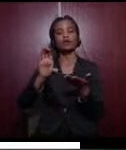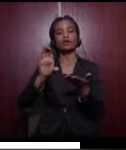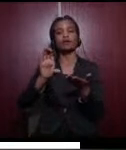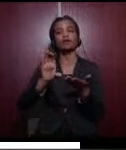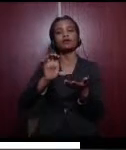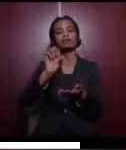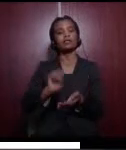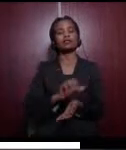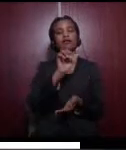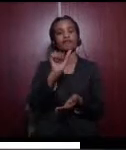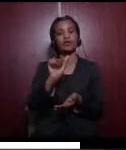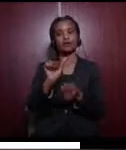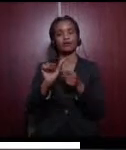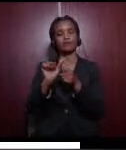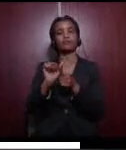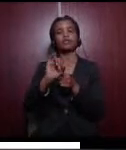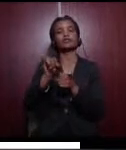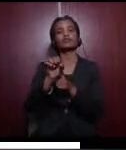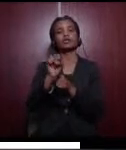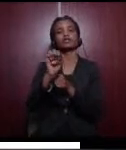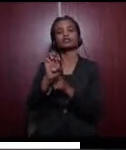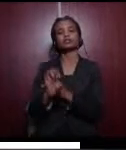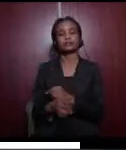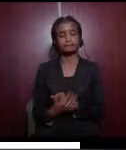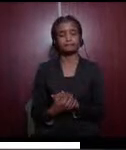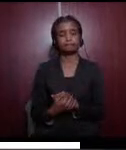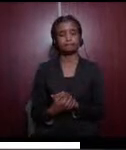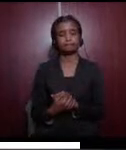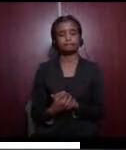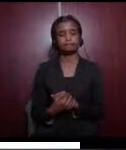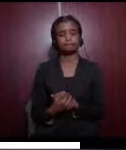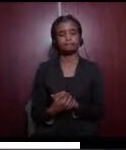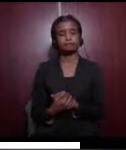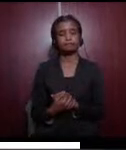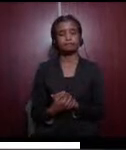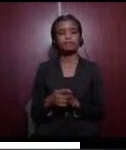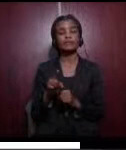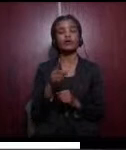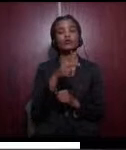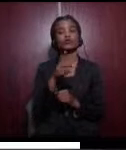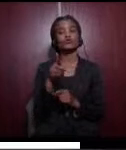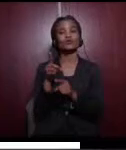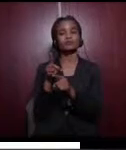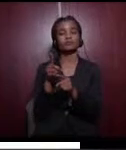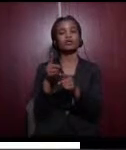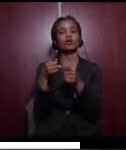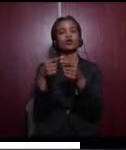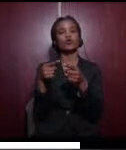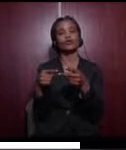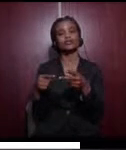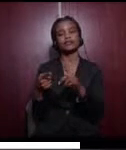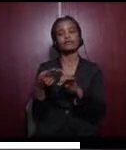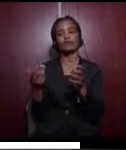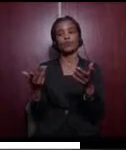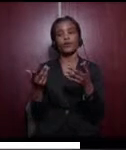basis. But they are also subjected to audit by Auditor General.